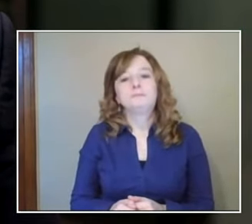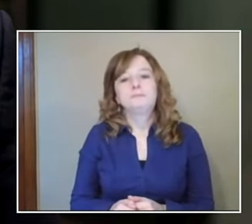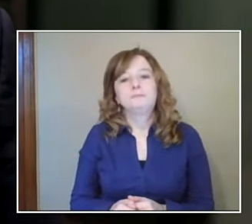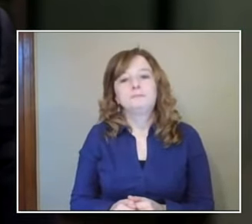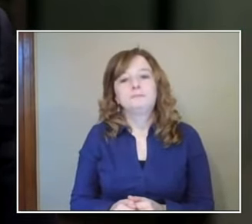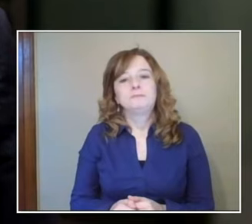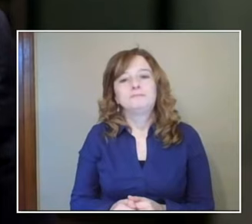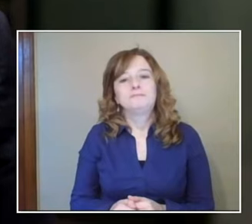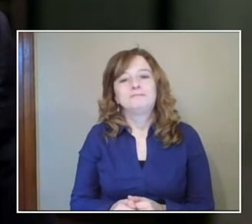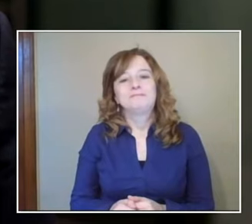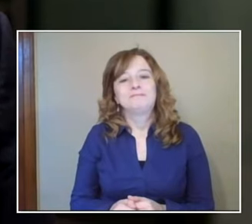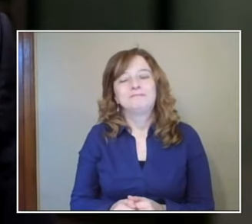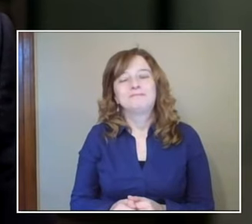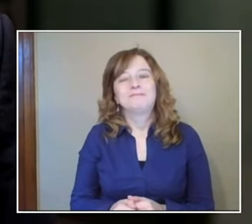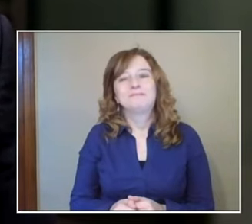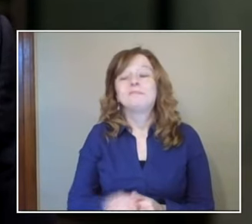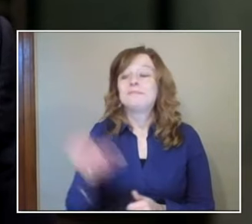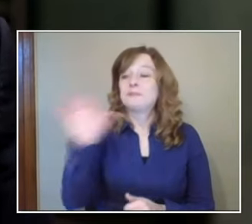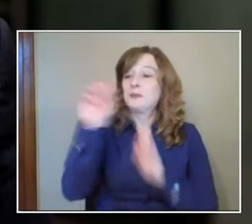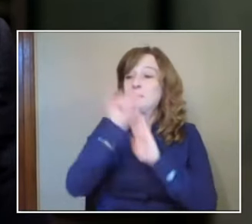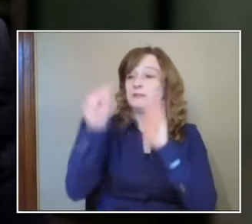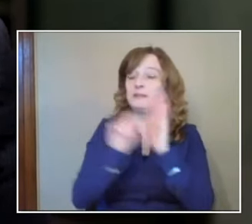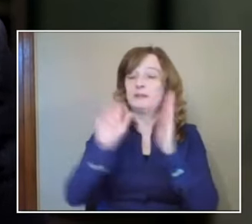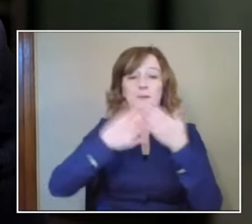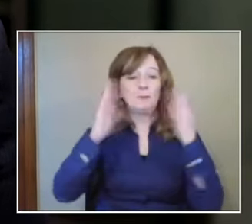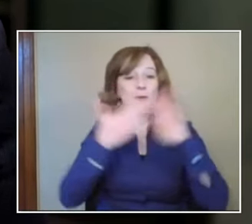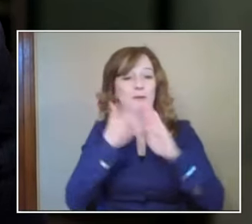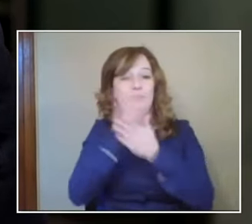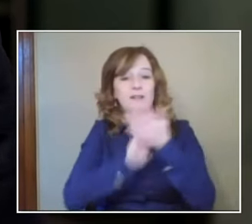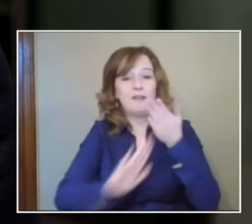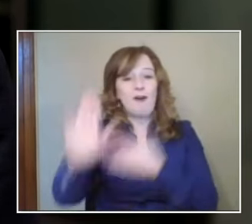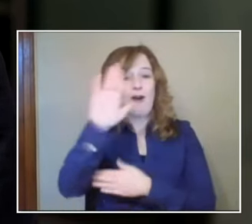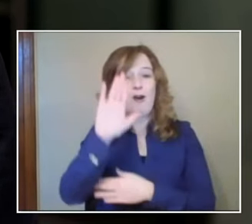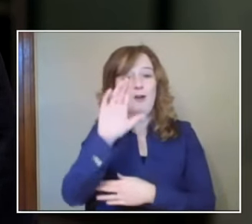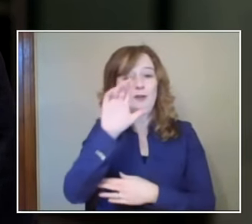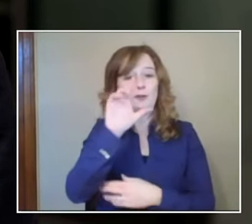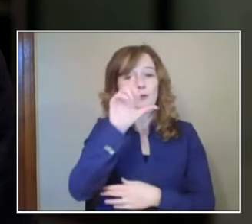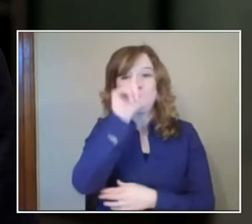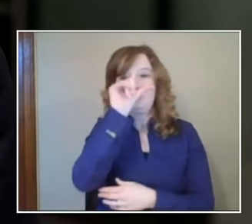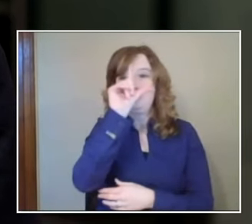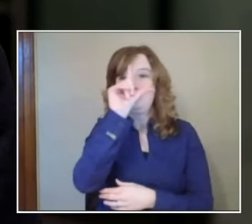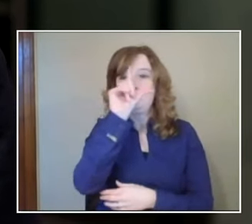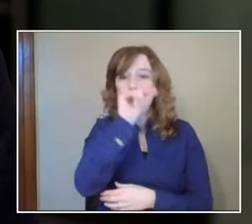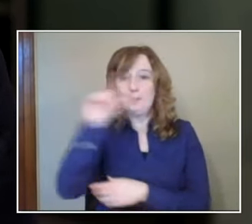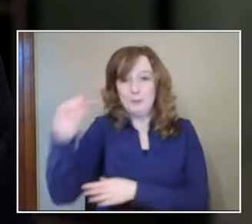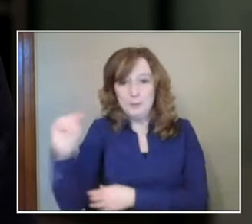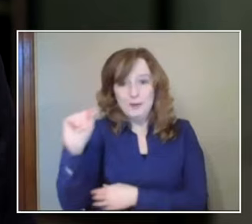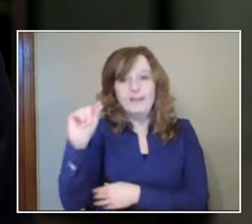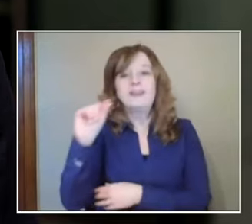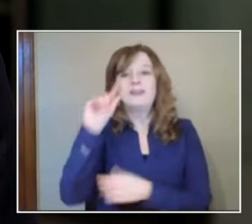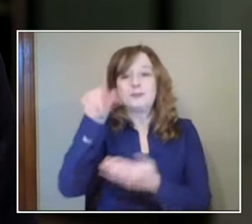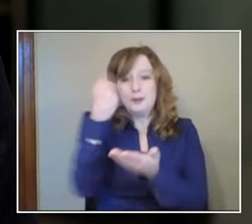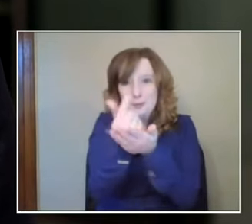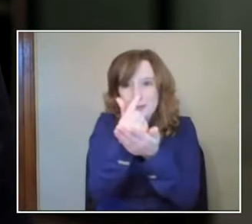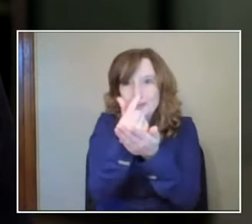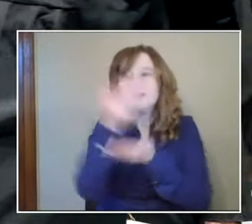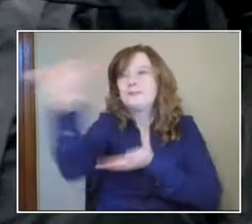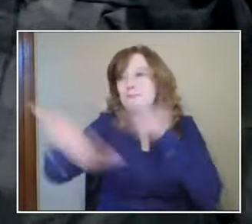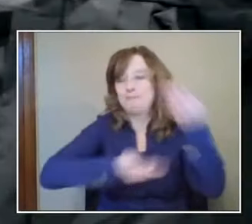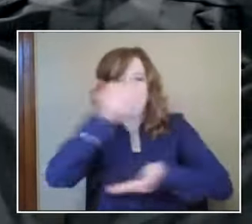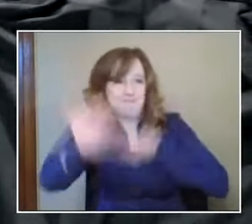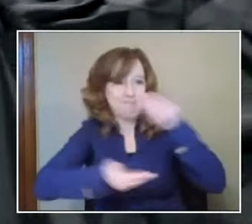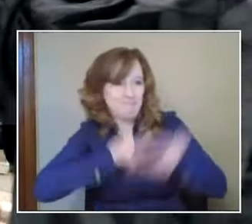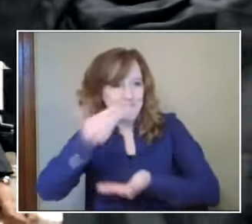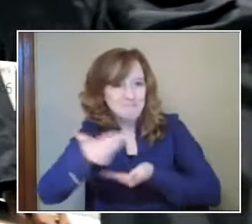Welcome to the Columbus State Community College 2020 Commencement Ceremony. This is a great day of celebration for